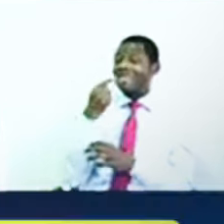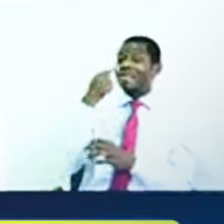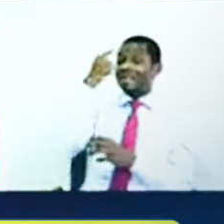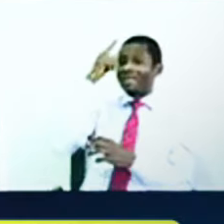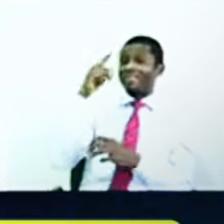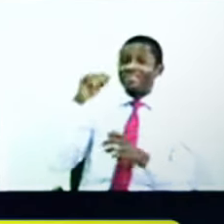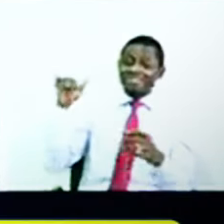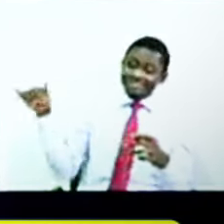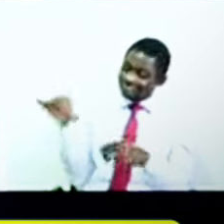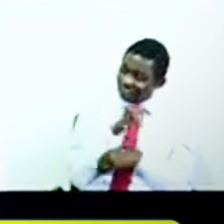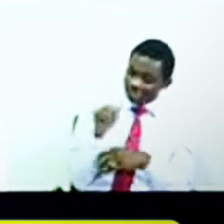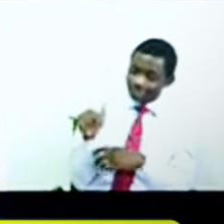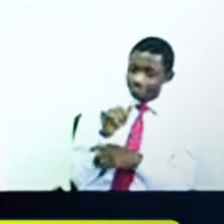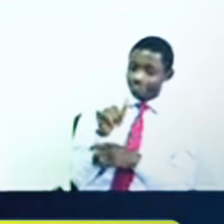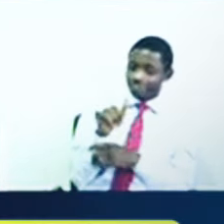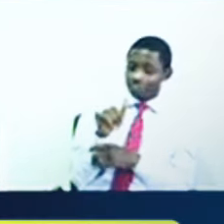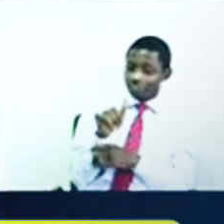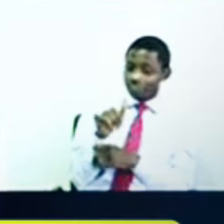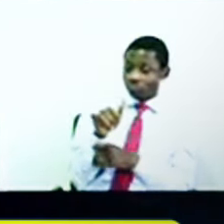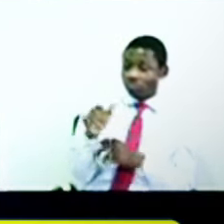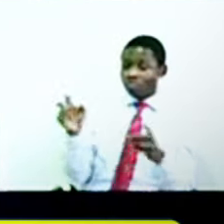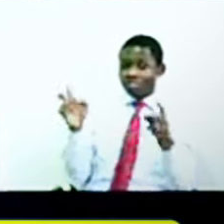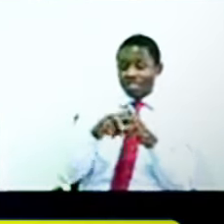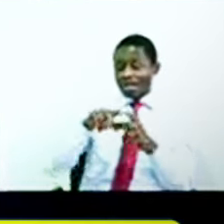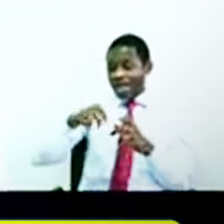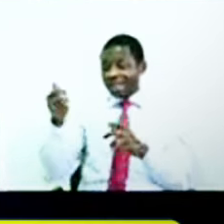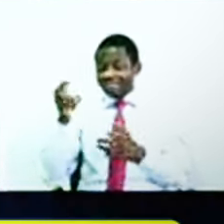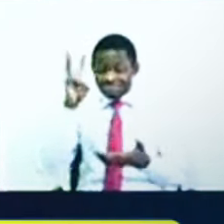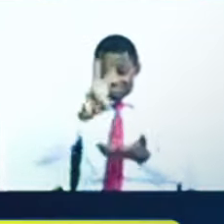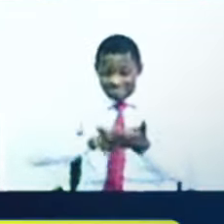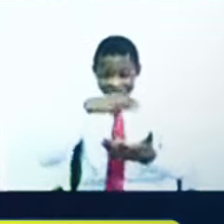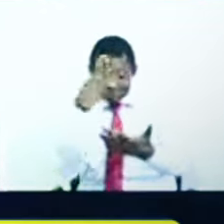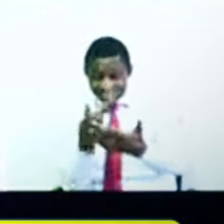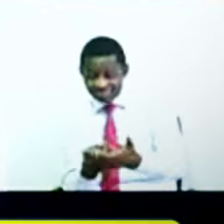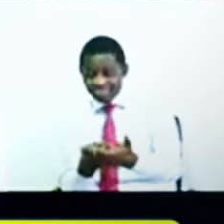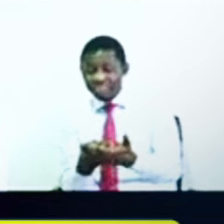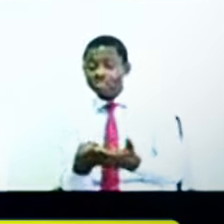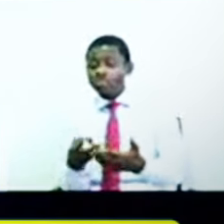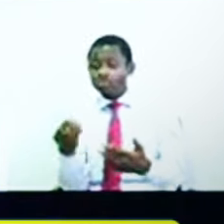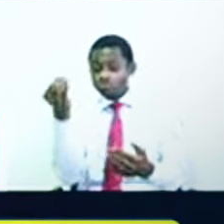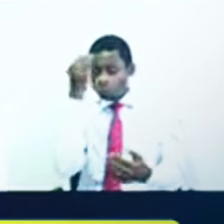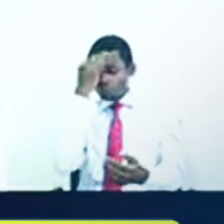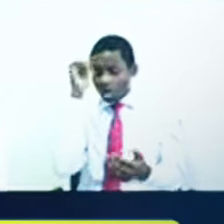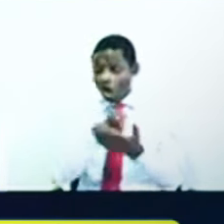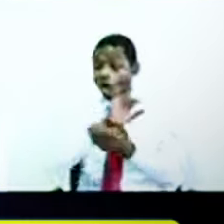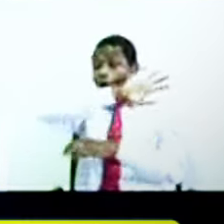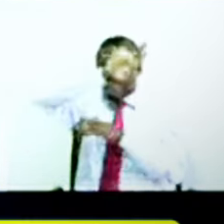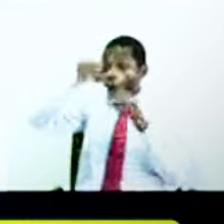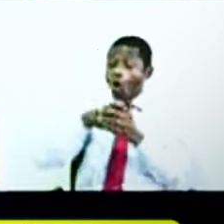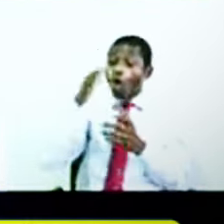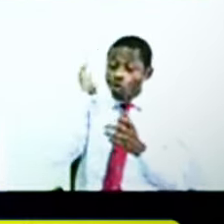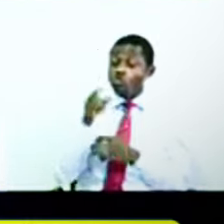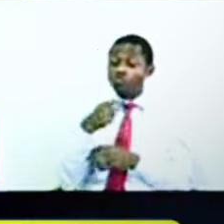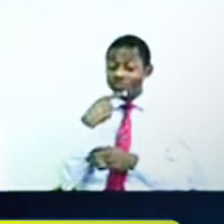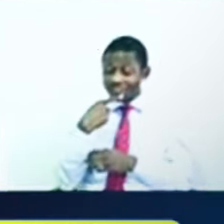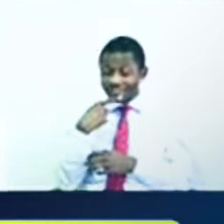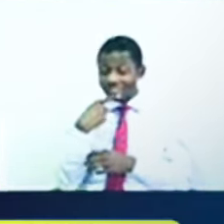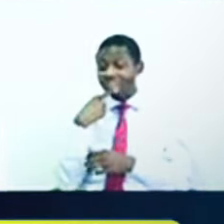determination to speak the truth. Awodi dia dance se wo bekan de wo kan eno kre. To keep a promise. Afei wo bedi wo bohye